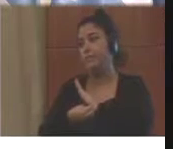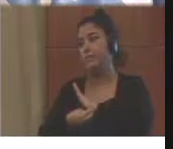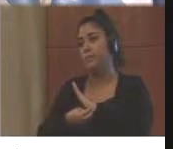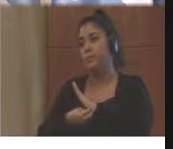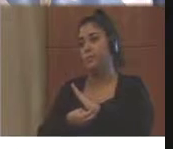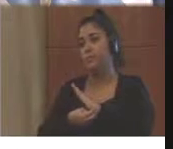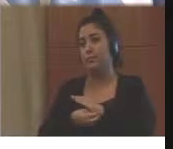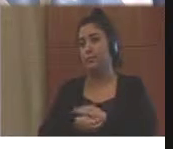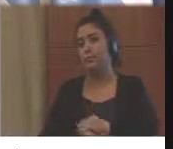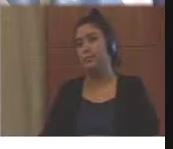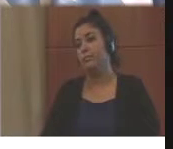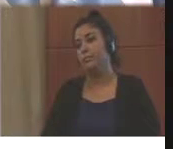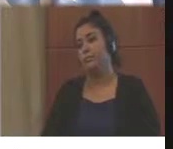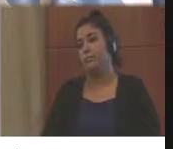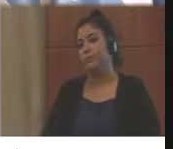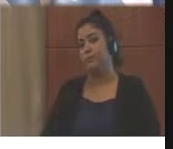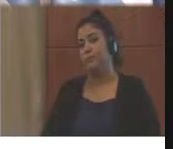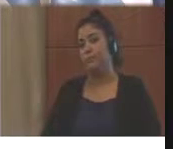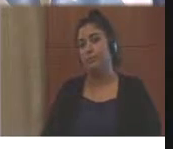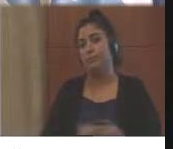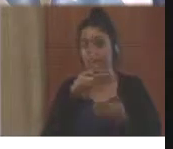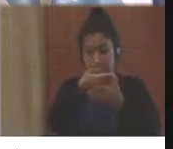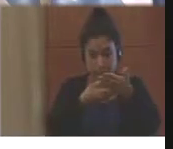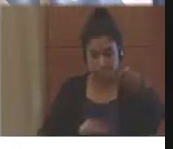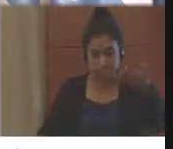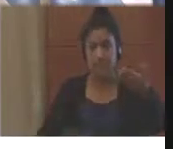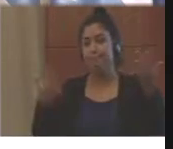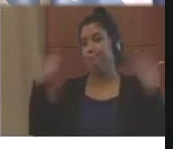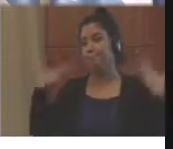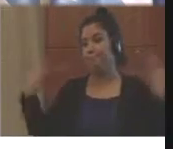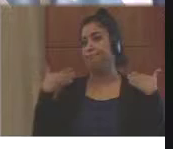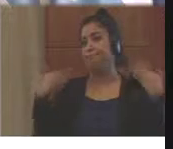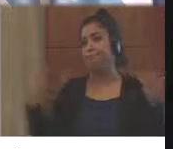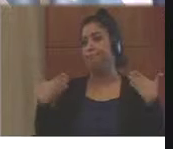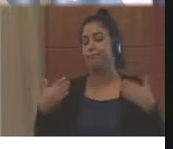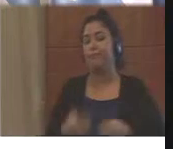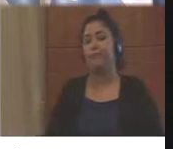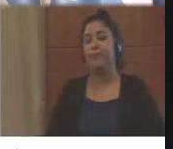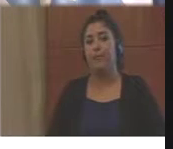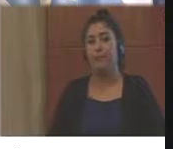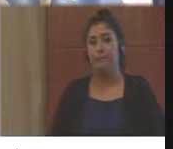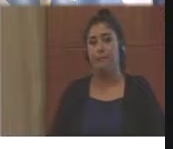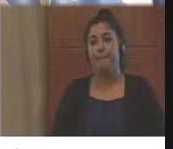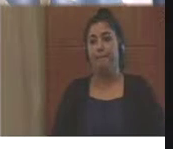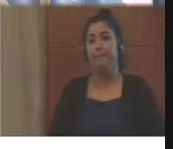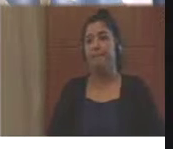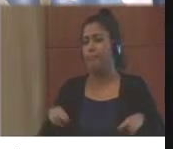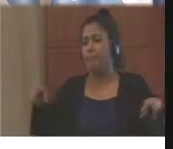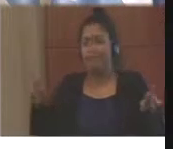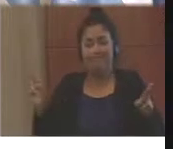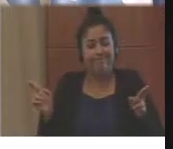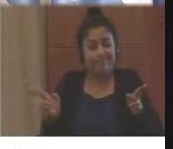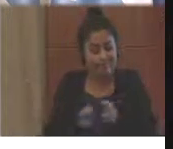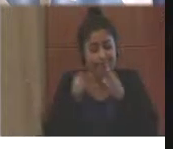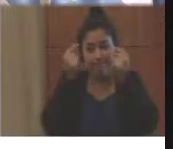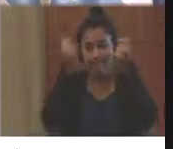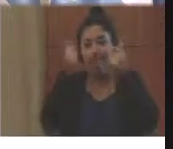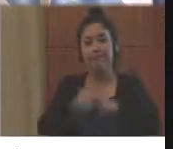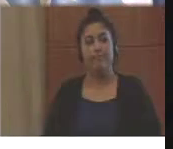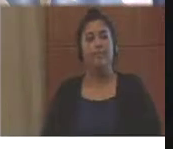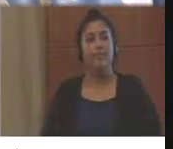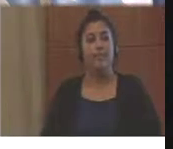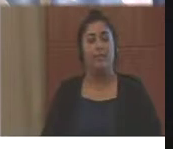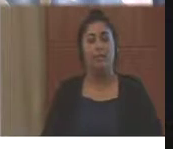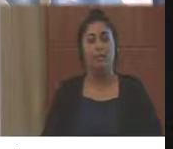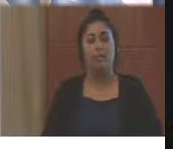will be included as an annex to this document, this statement of Guayaquil communique. Okay, I'm going to summarize it